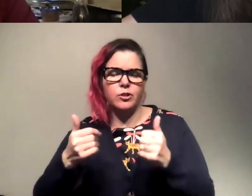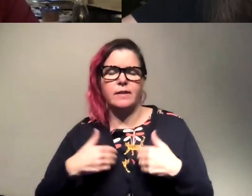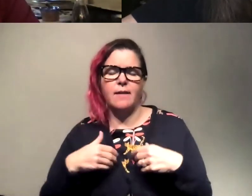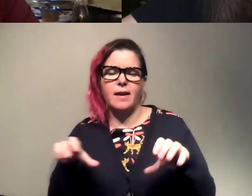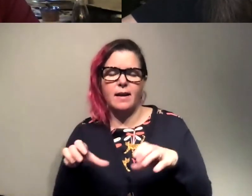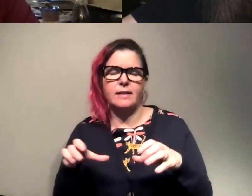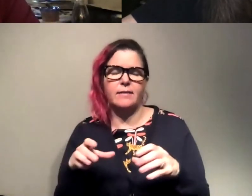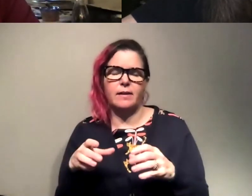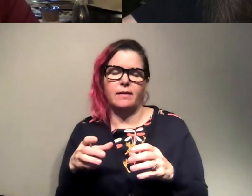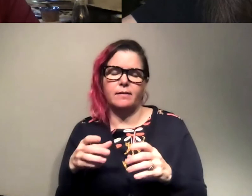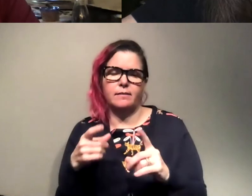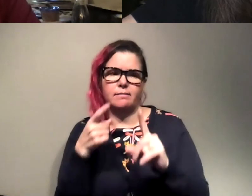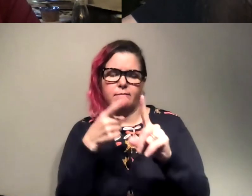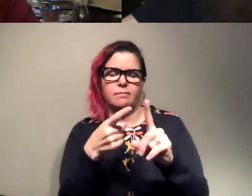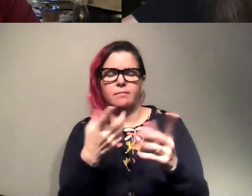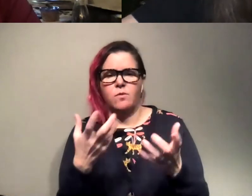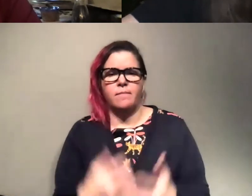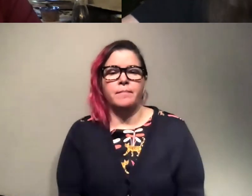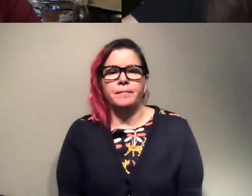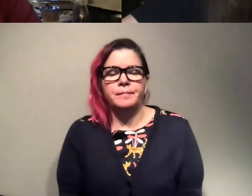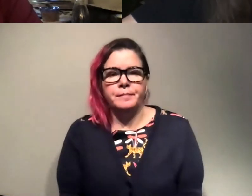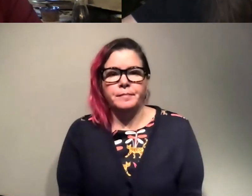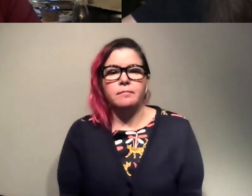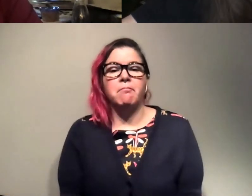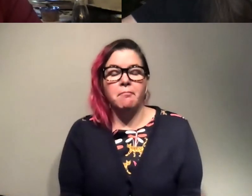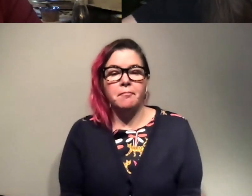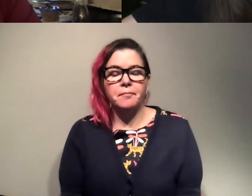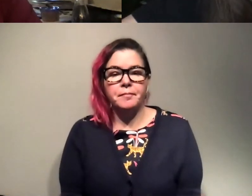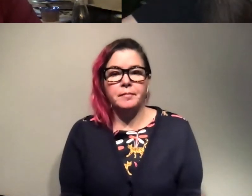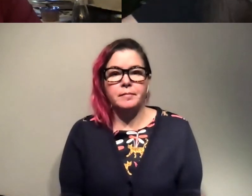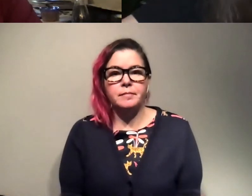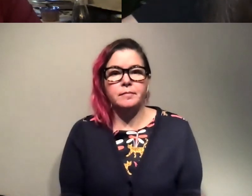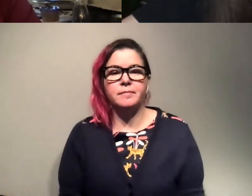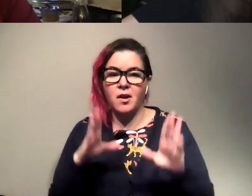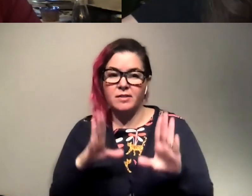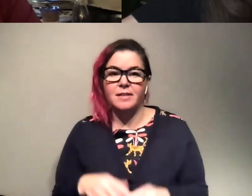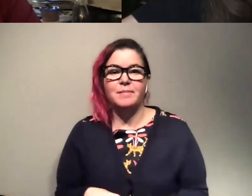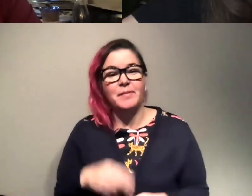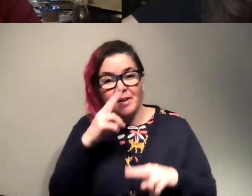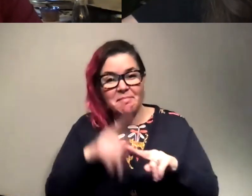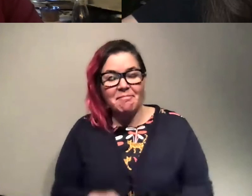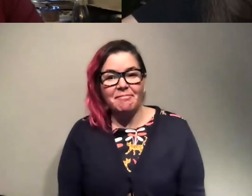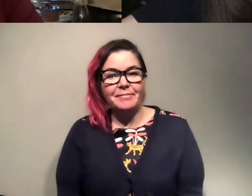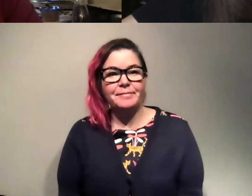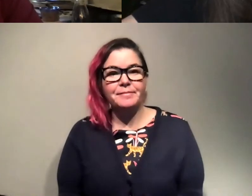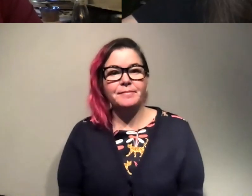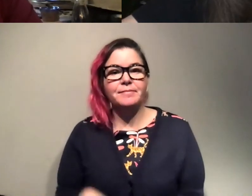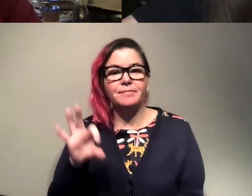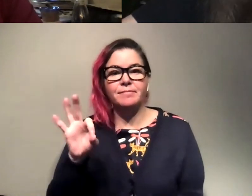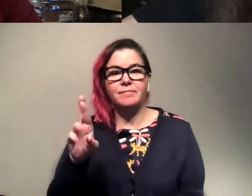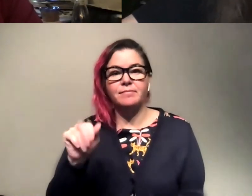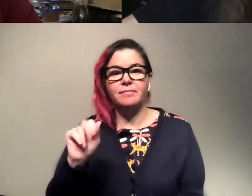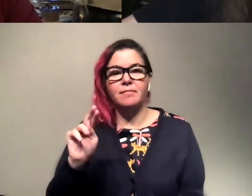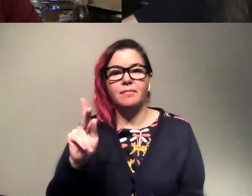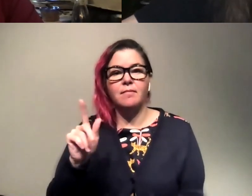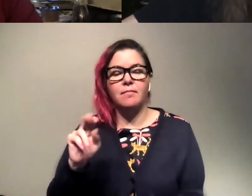that's the most desirable. Awesome. That sounds fun. Franklin wants to know,